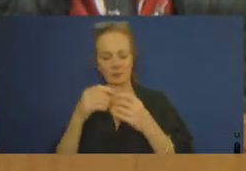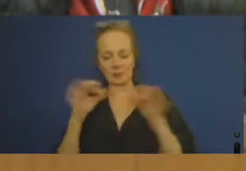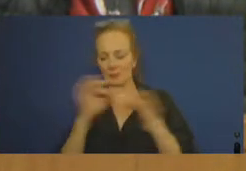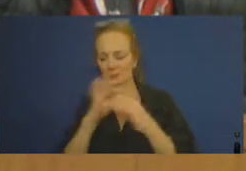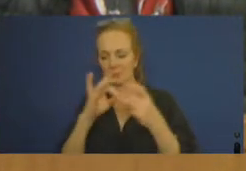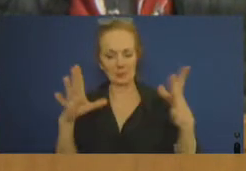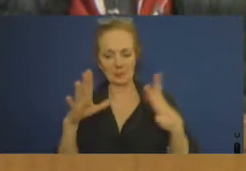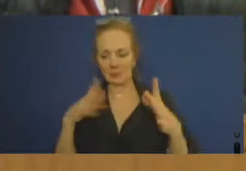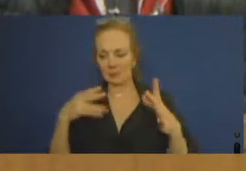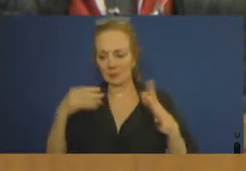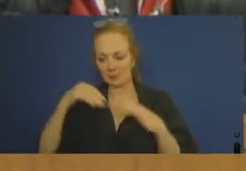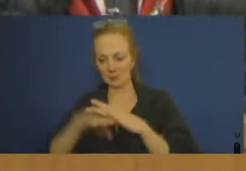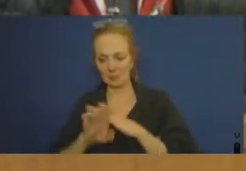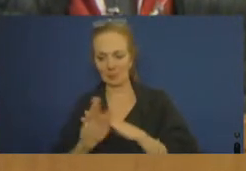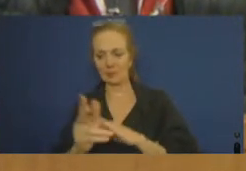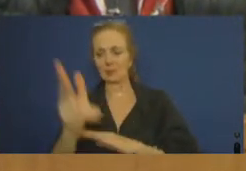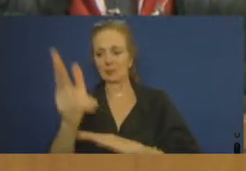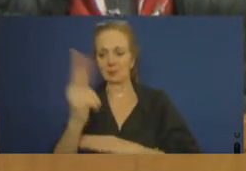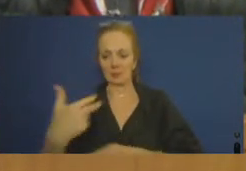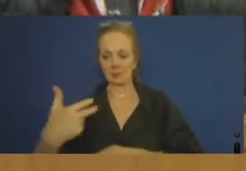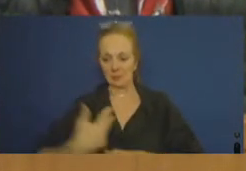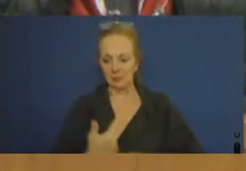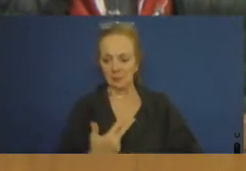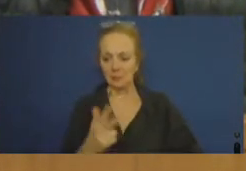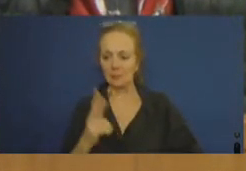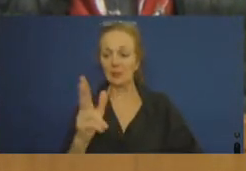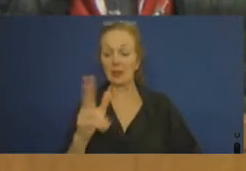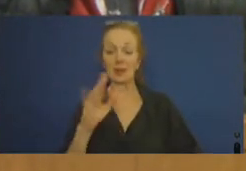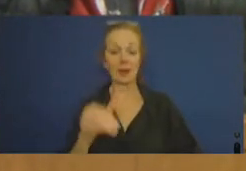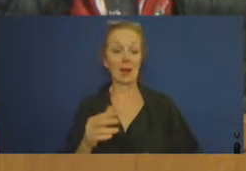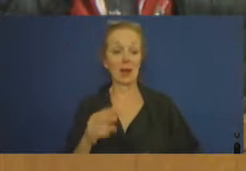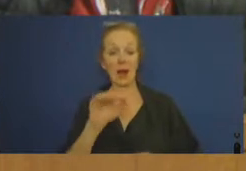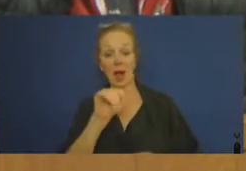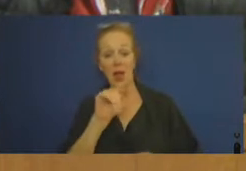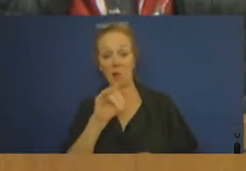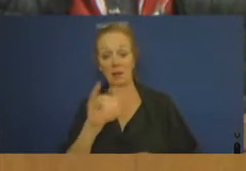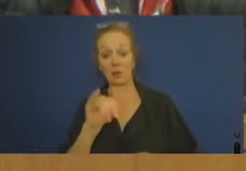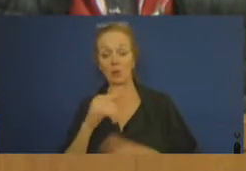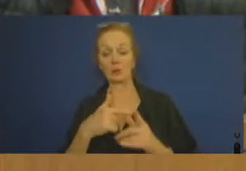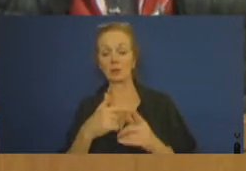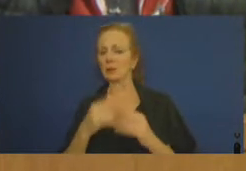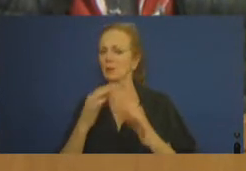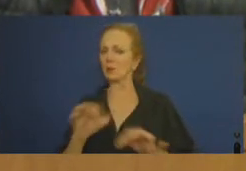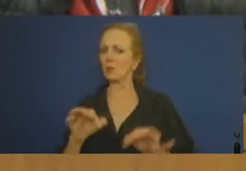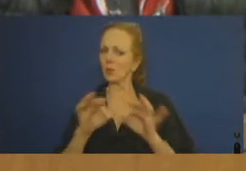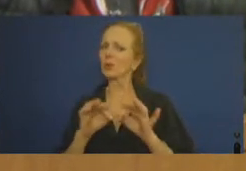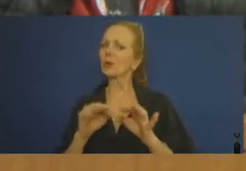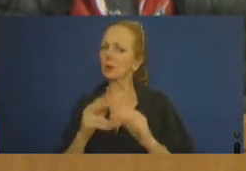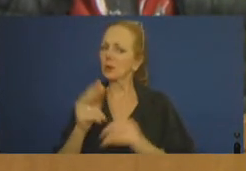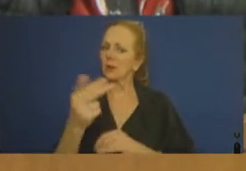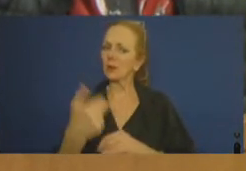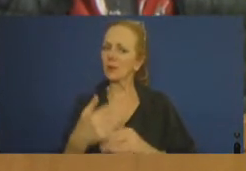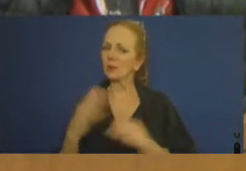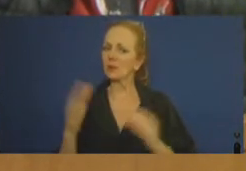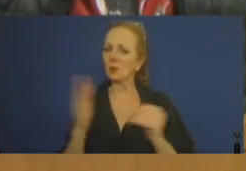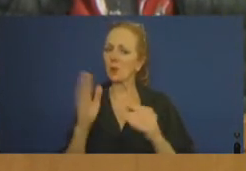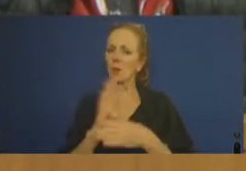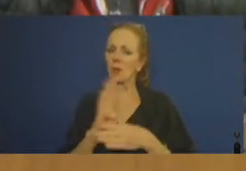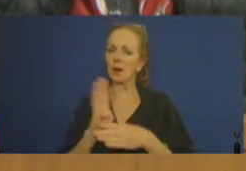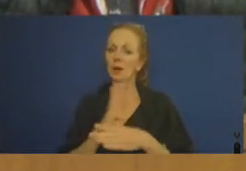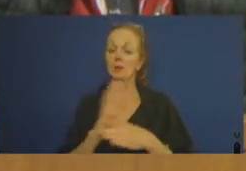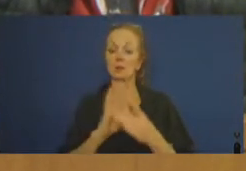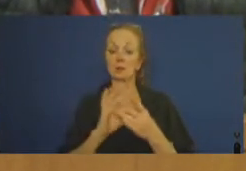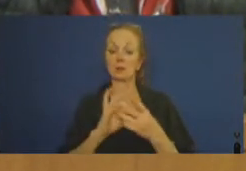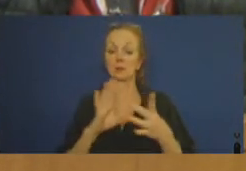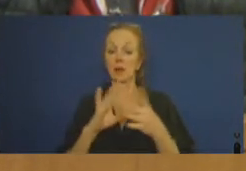ingress and egress. That alleyway is a vital artery for small businesses in the area, and the current plan for abandonment is